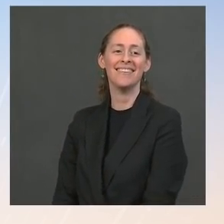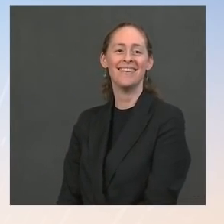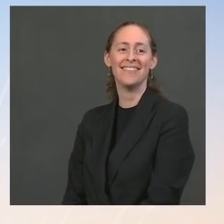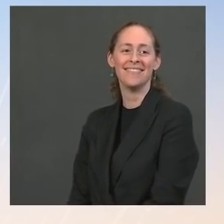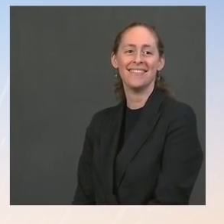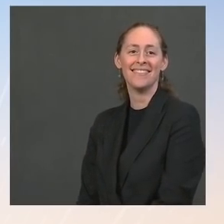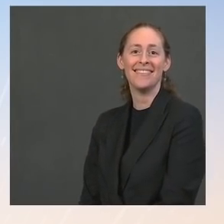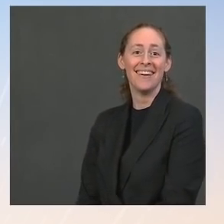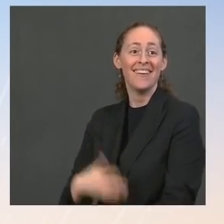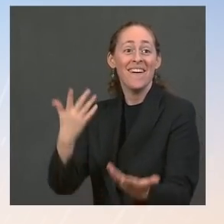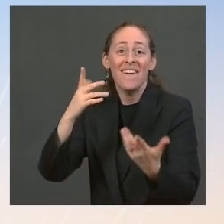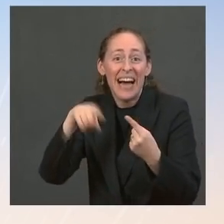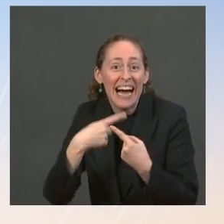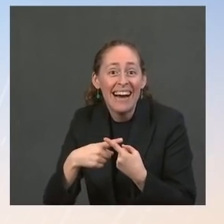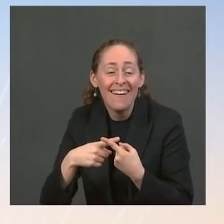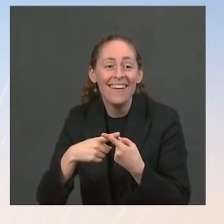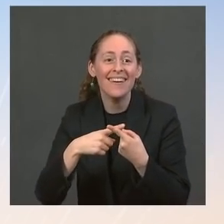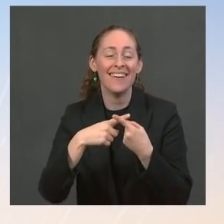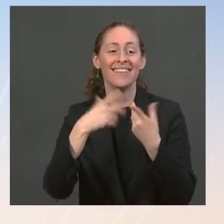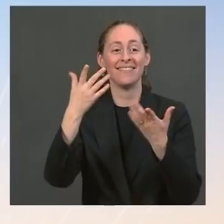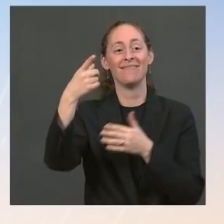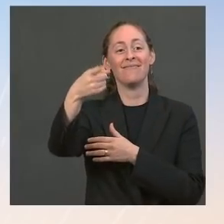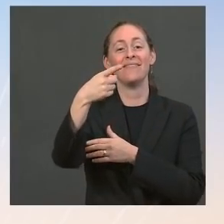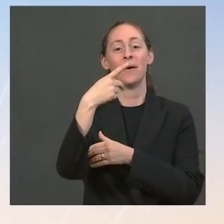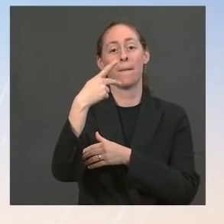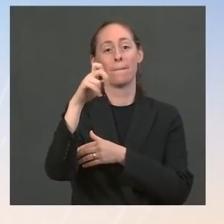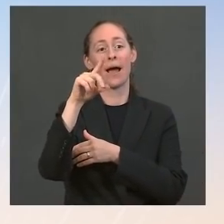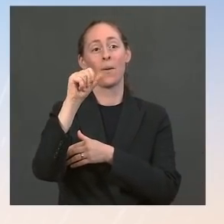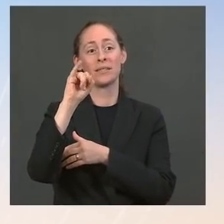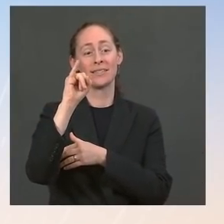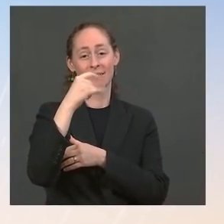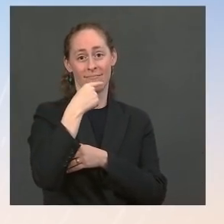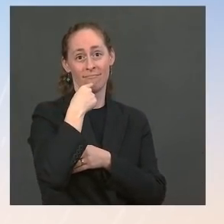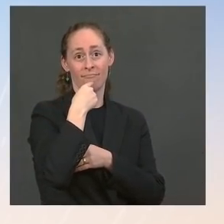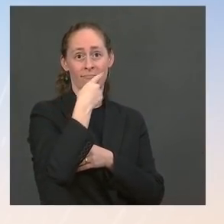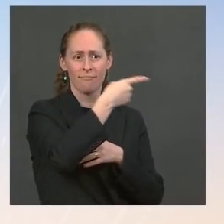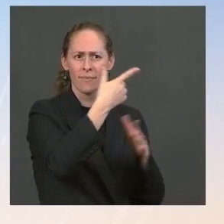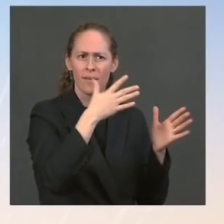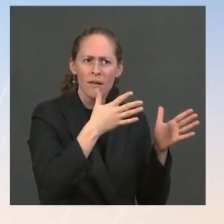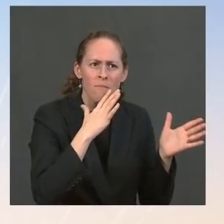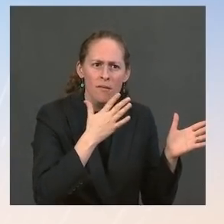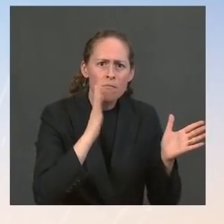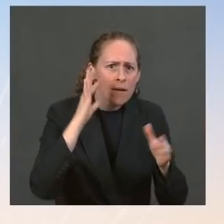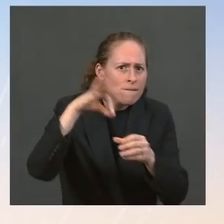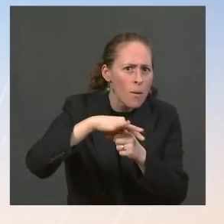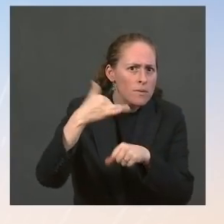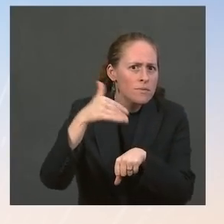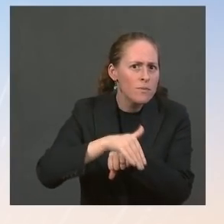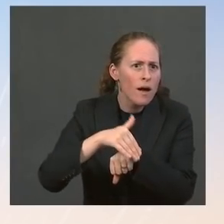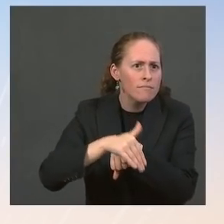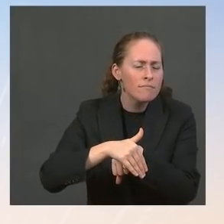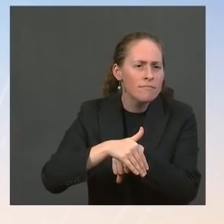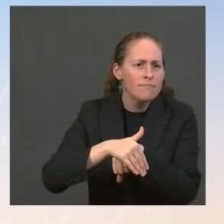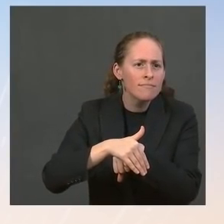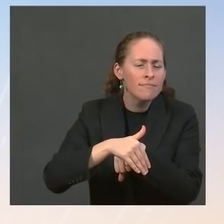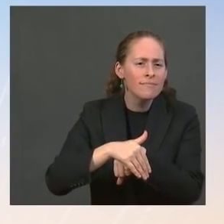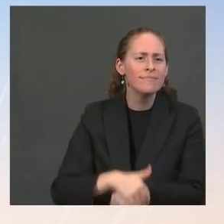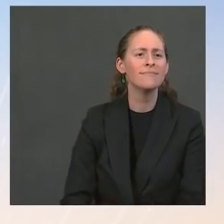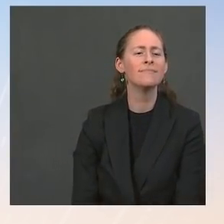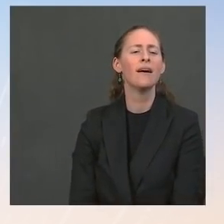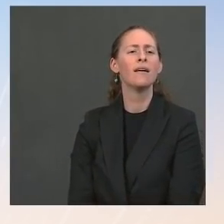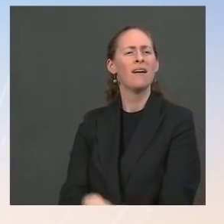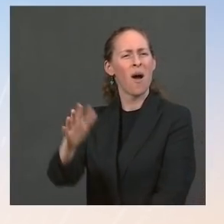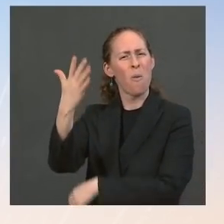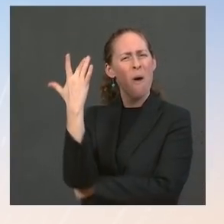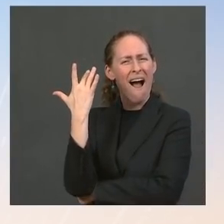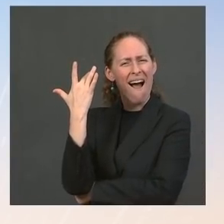what Speaker Pelosi indicated her plan was. My question. Wait for that. My question is, why isn't it fair to